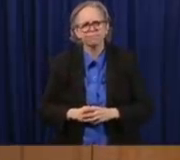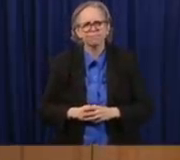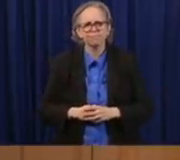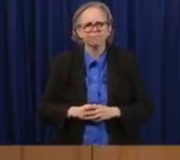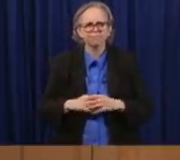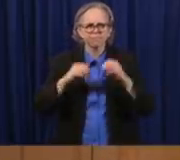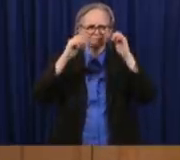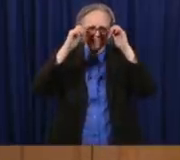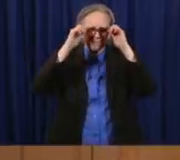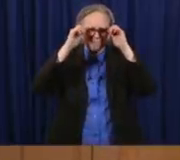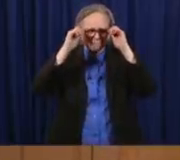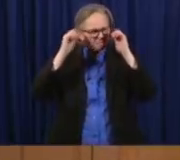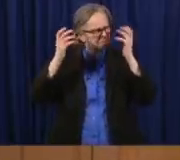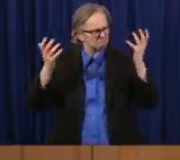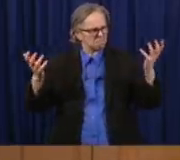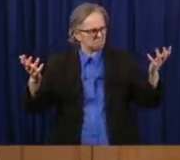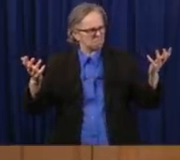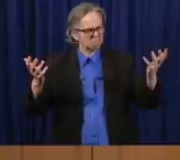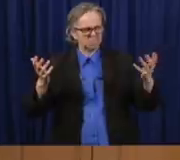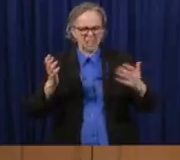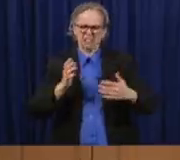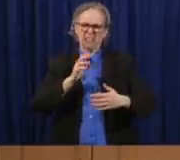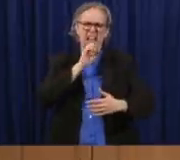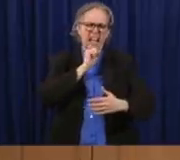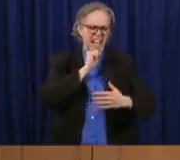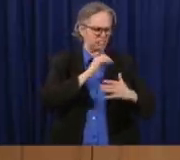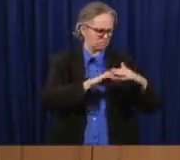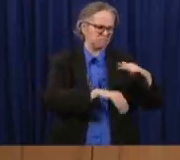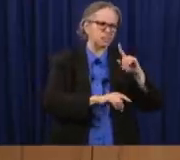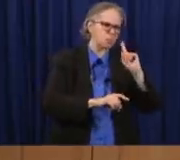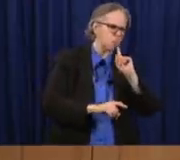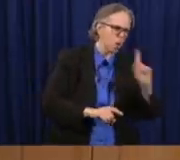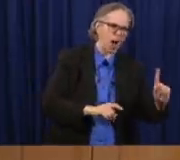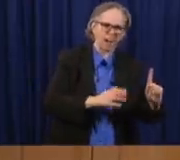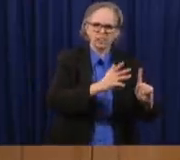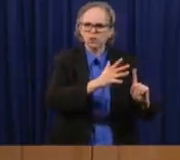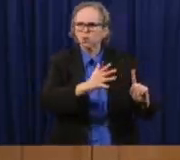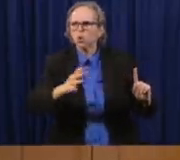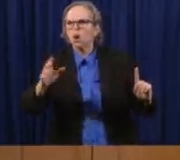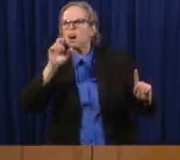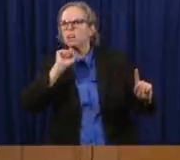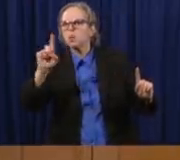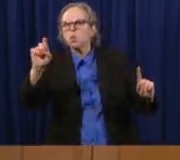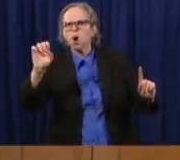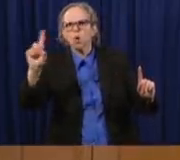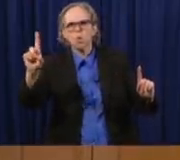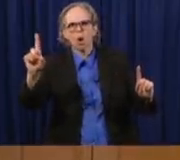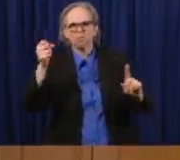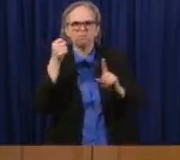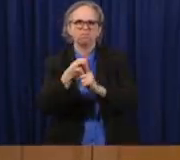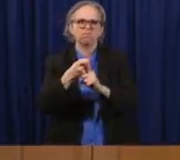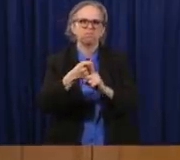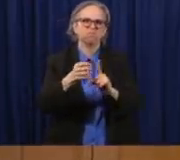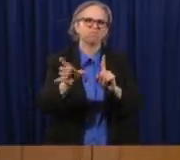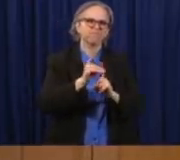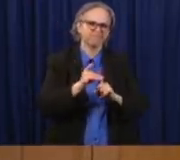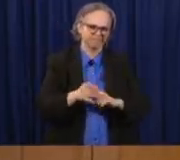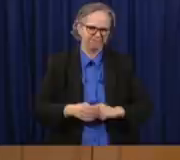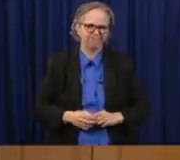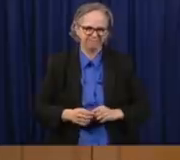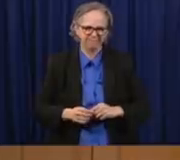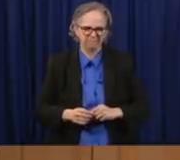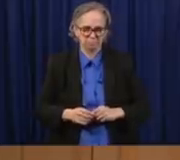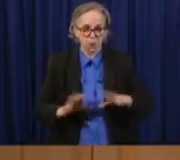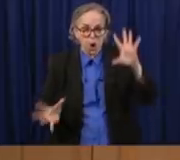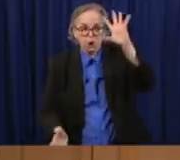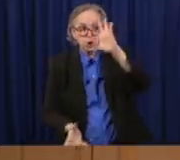similarly, our age range is still less than 1 to 101. And we have now a total of